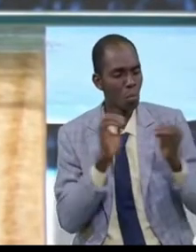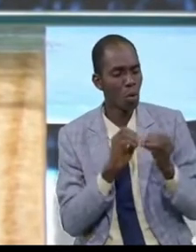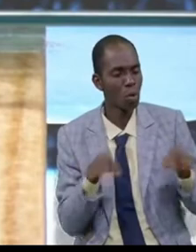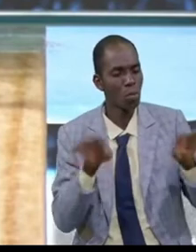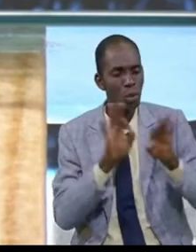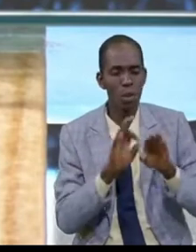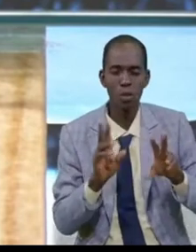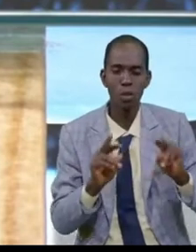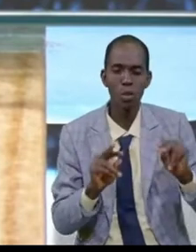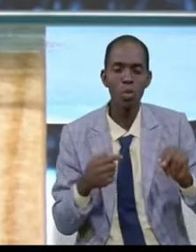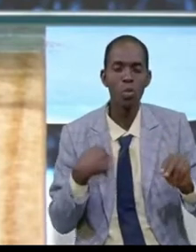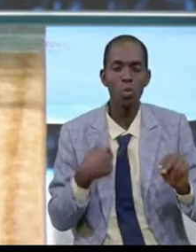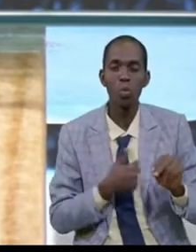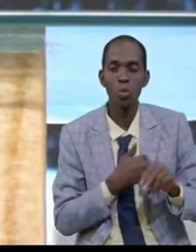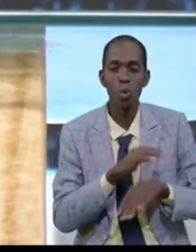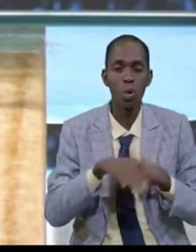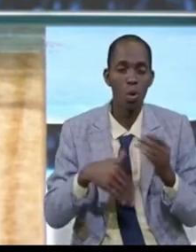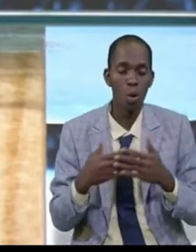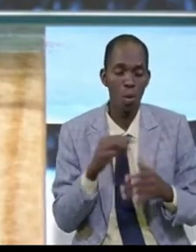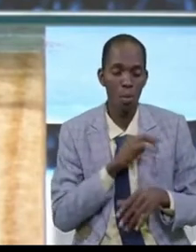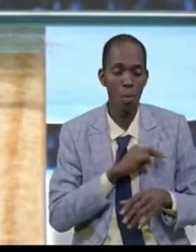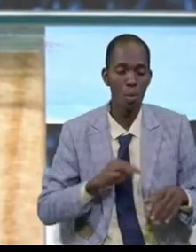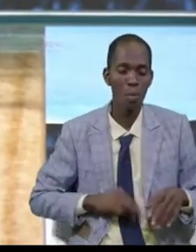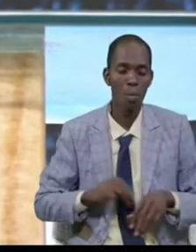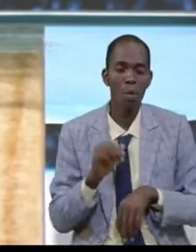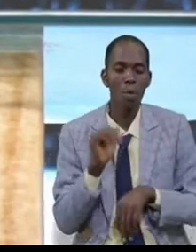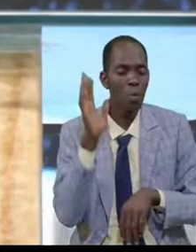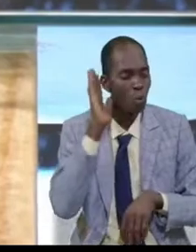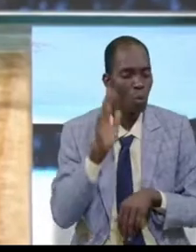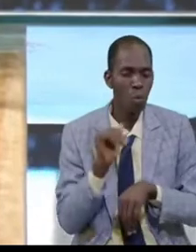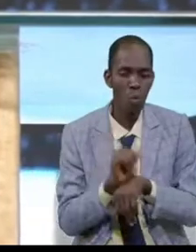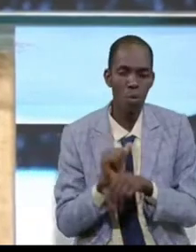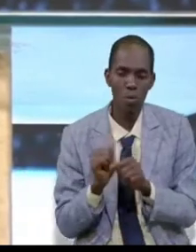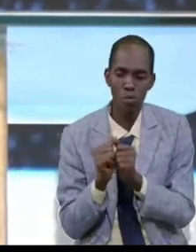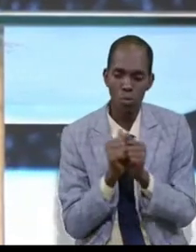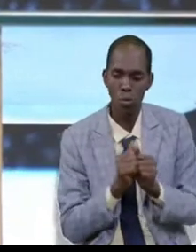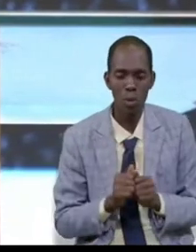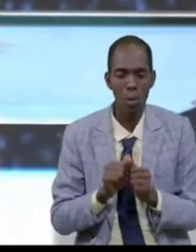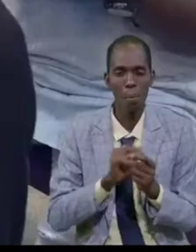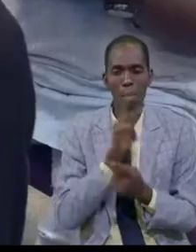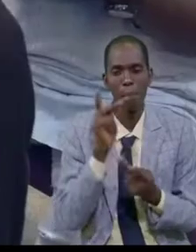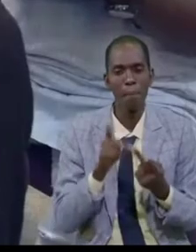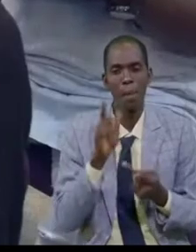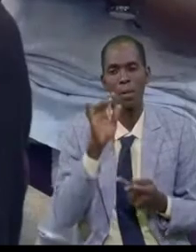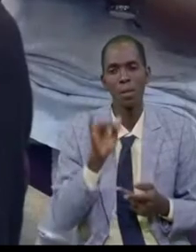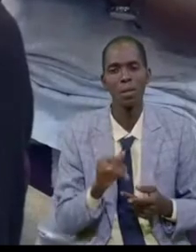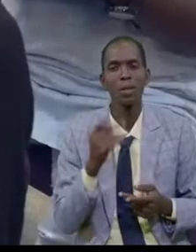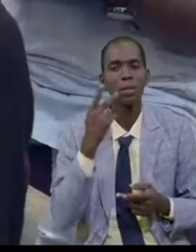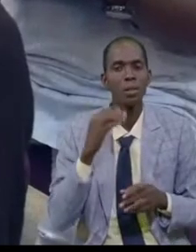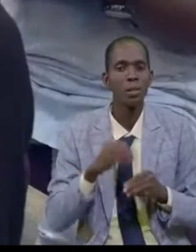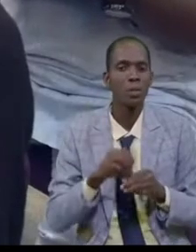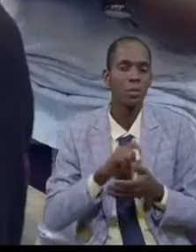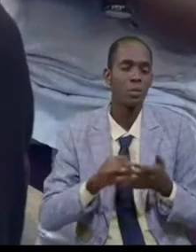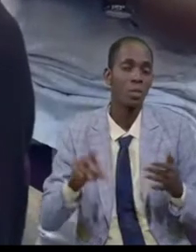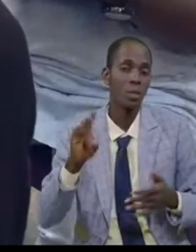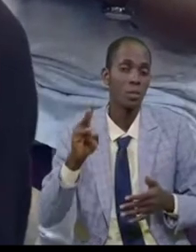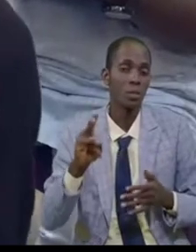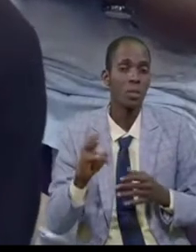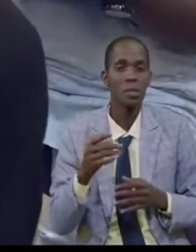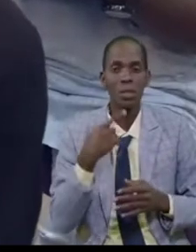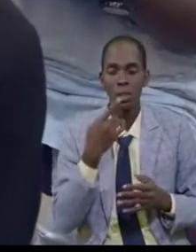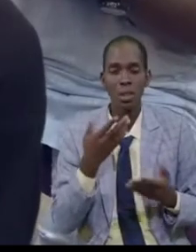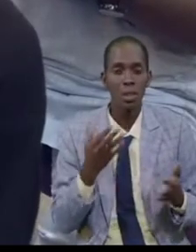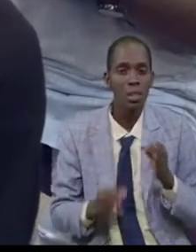the members will work together perfectly. In verse 17, it says, if the whole body were an